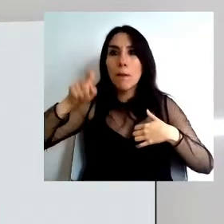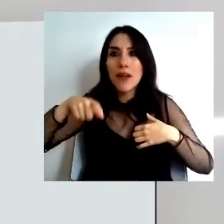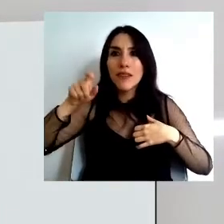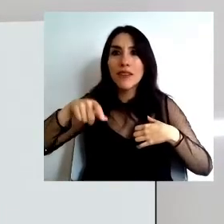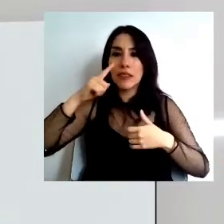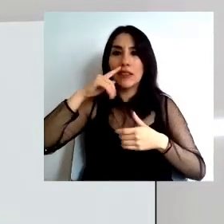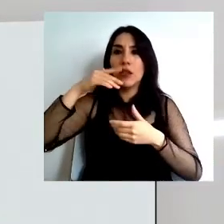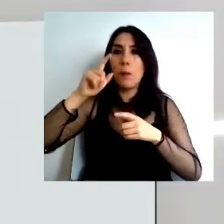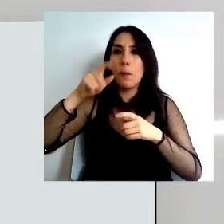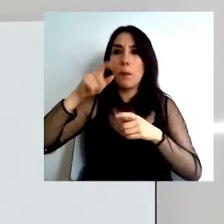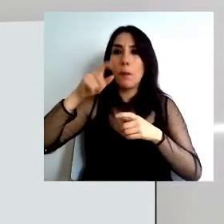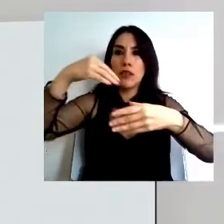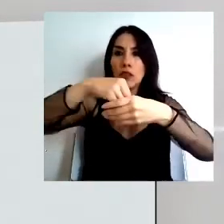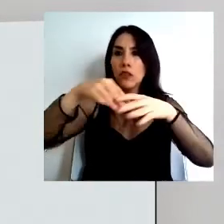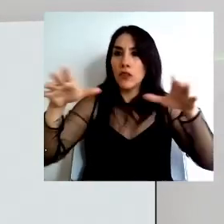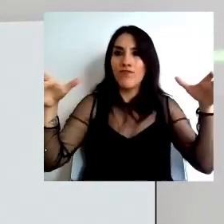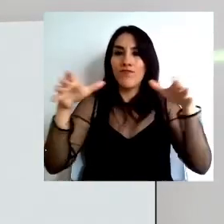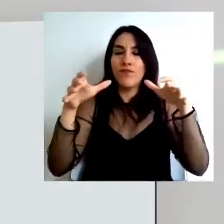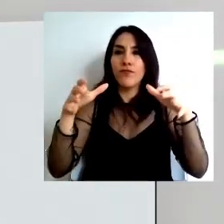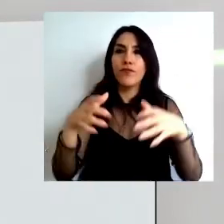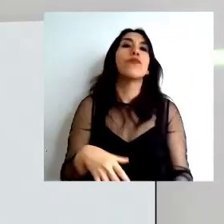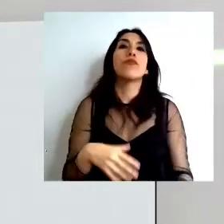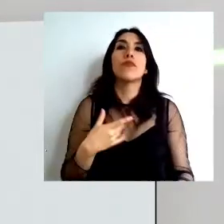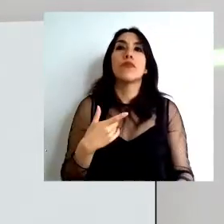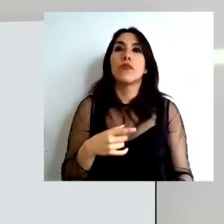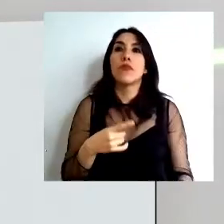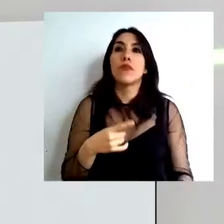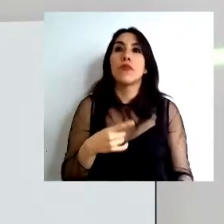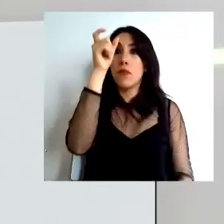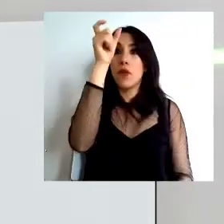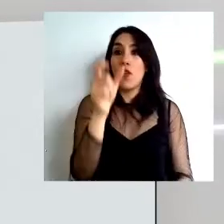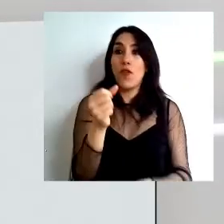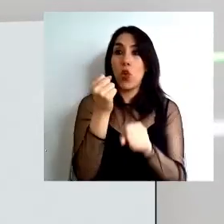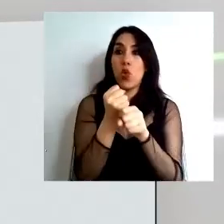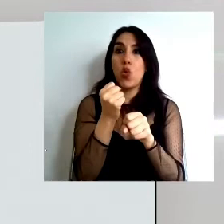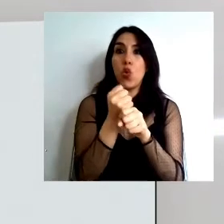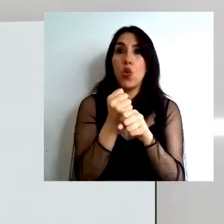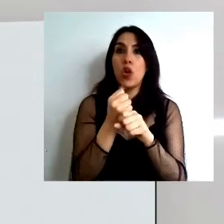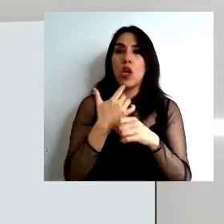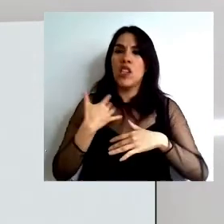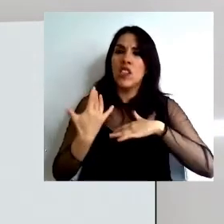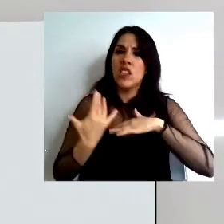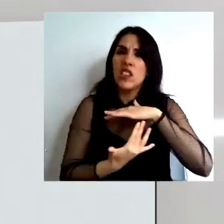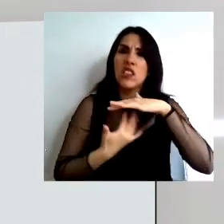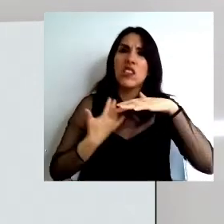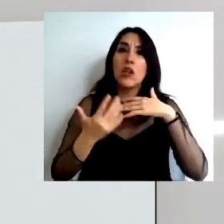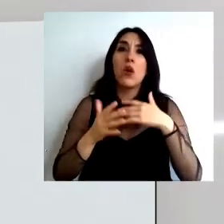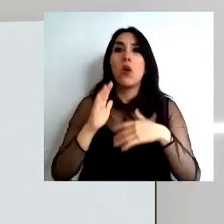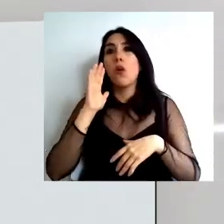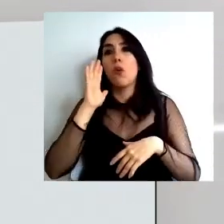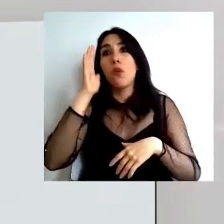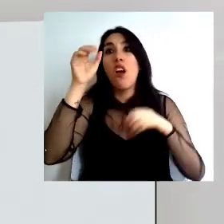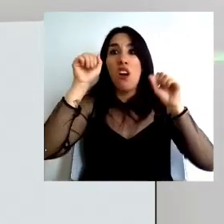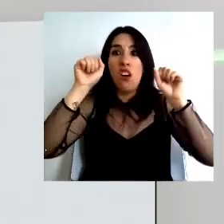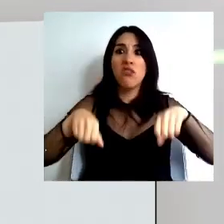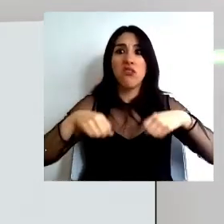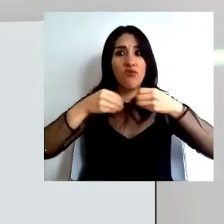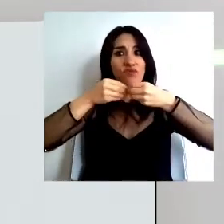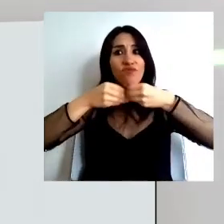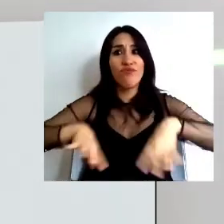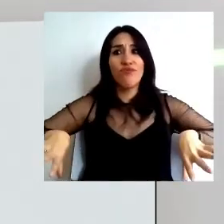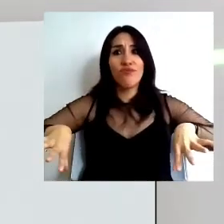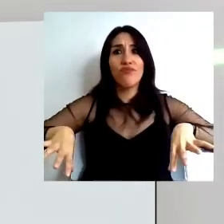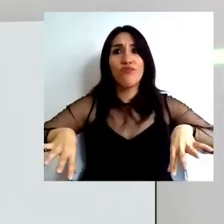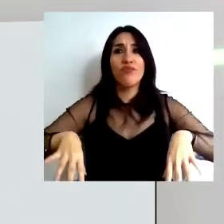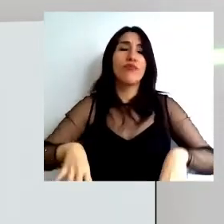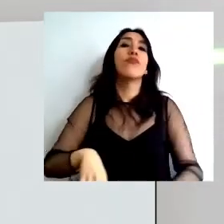Okay, fantastic. Just by the way, if there are more questions, please feel free to just put them in the chat as we continue this conversation